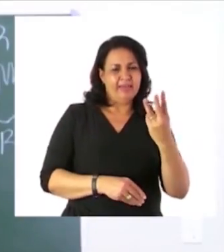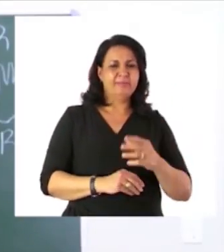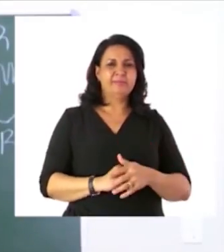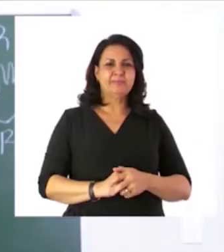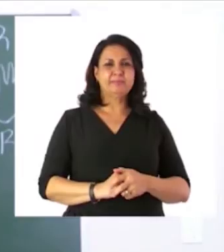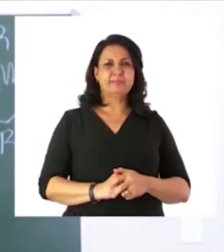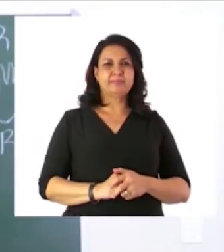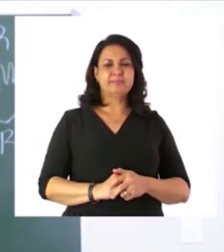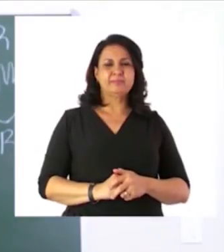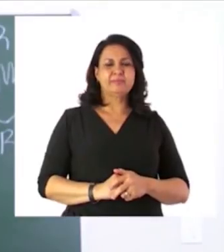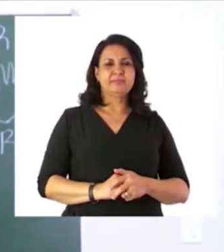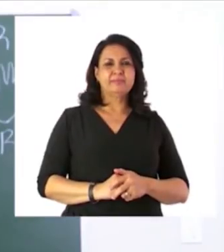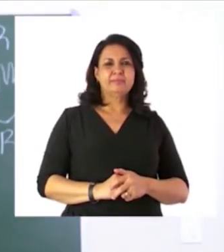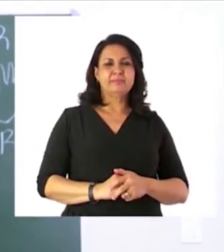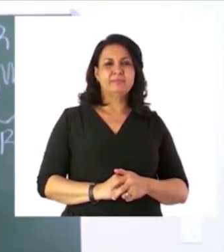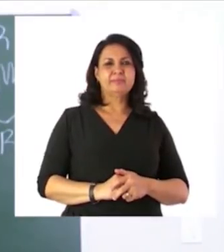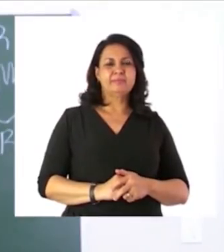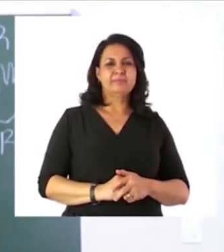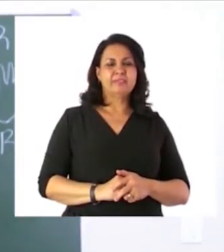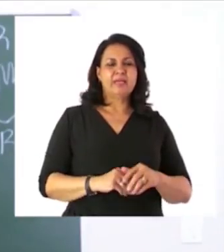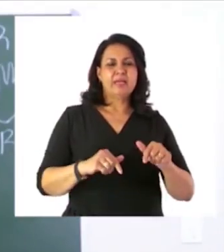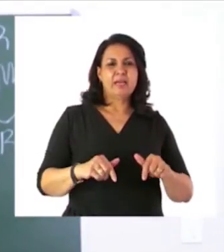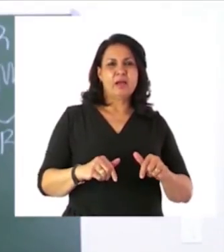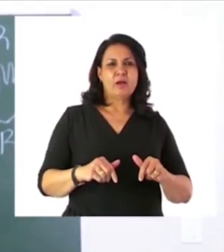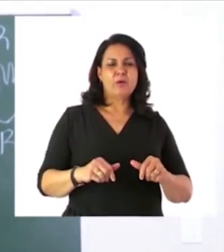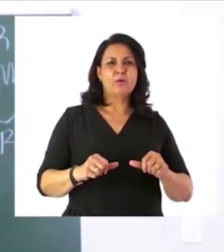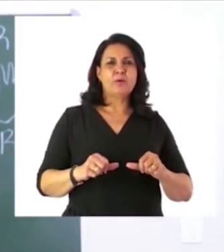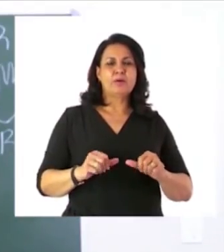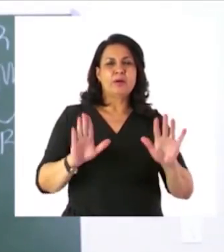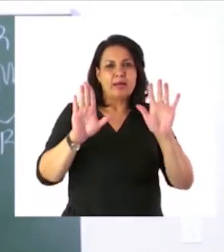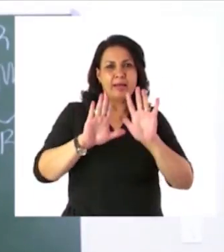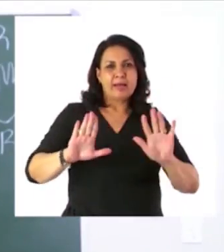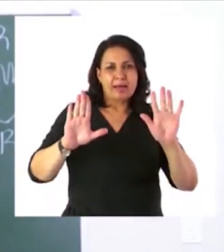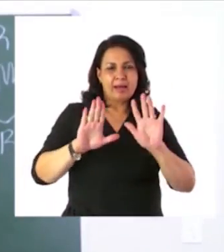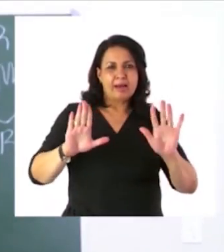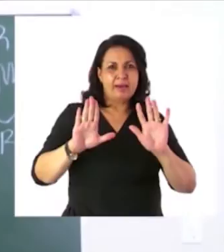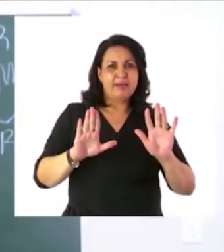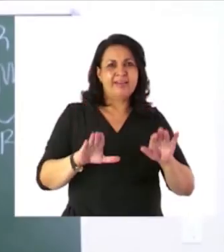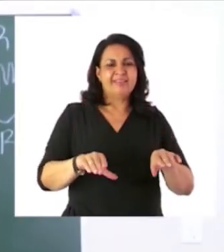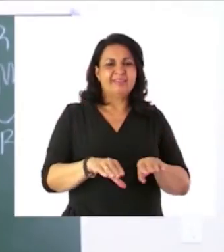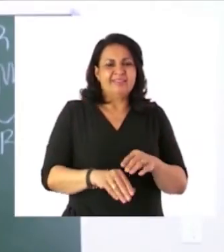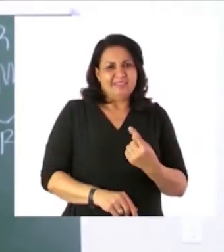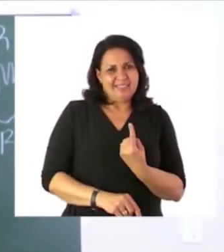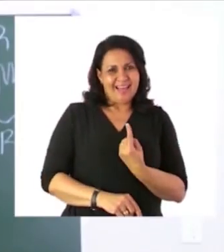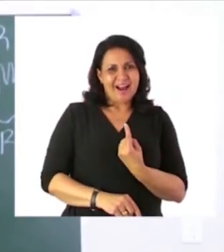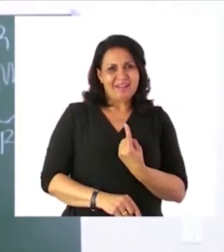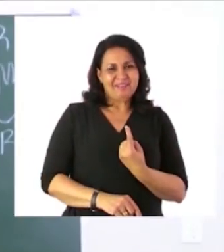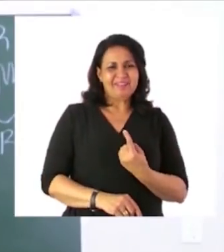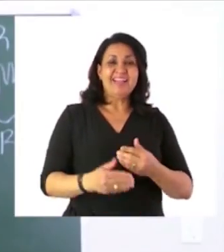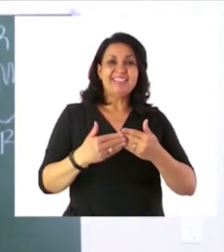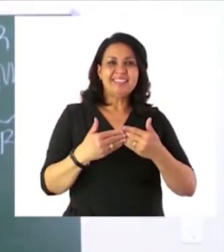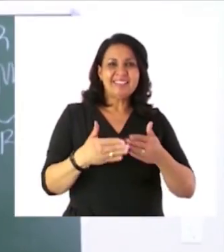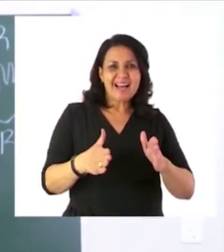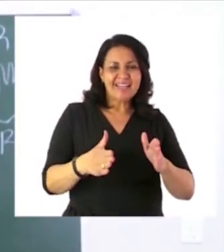now can you collate in all by your style remember to start